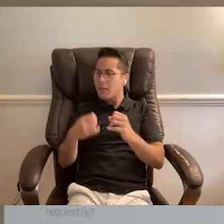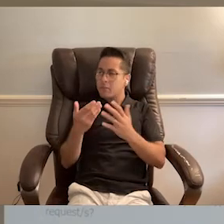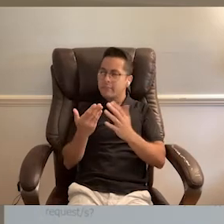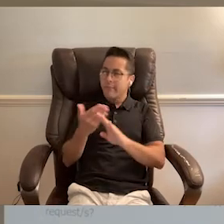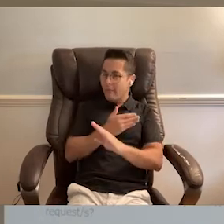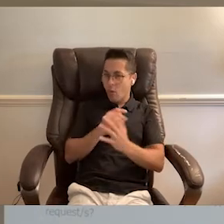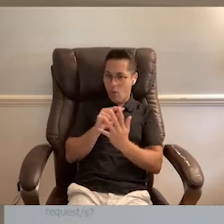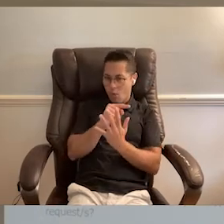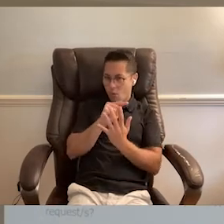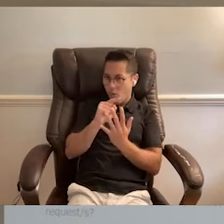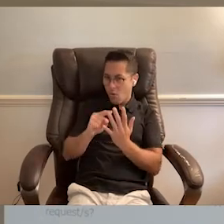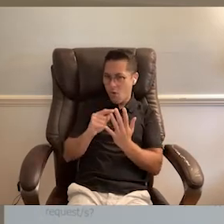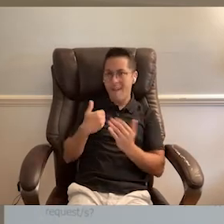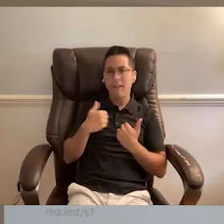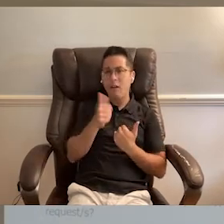procedural safeguards.